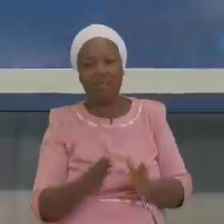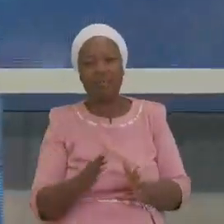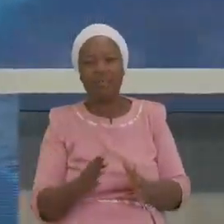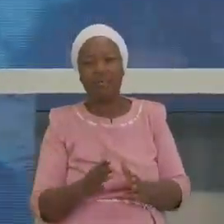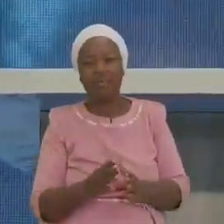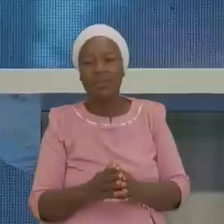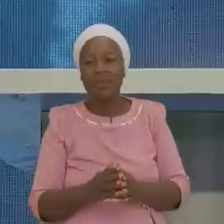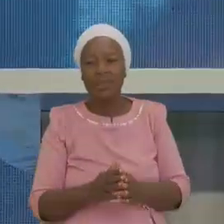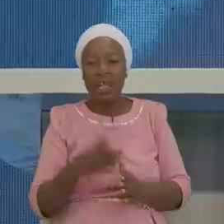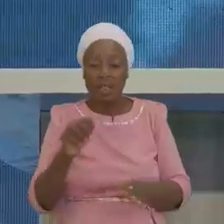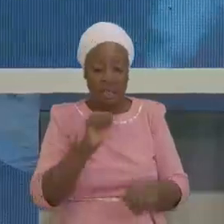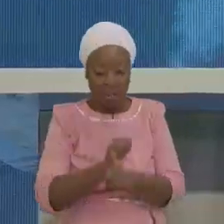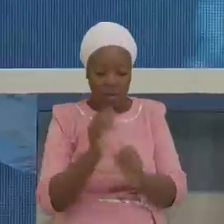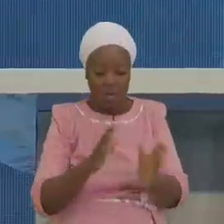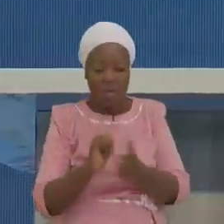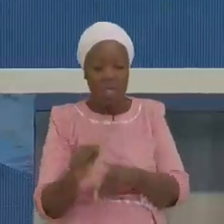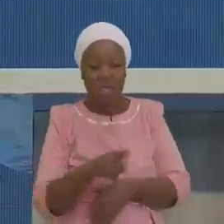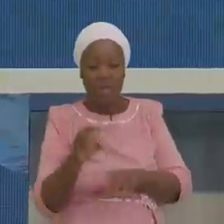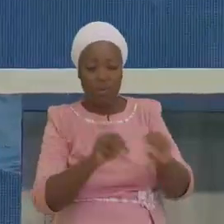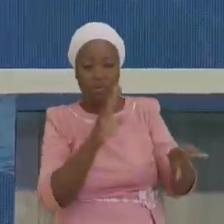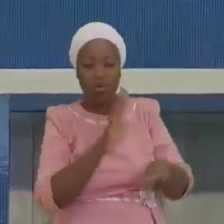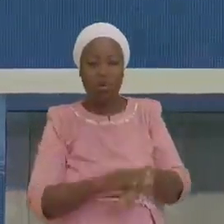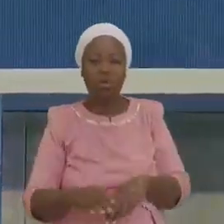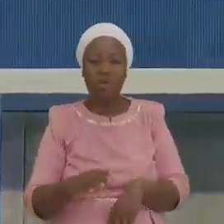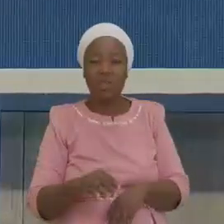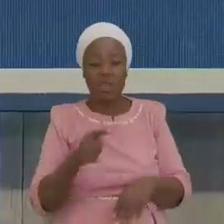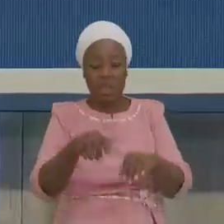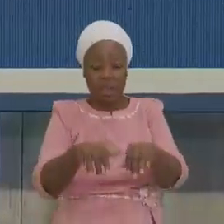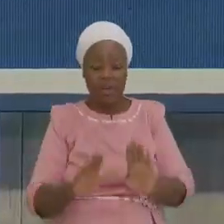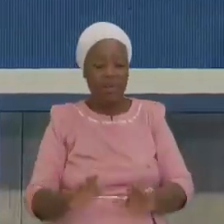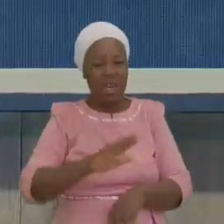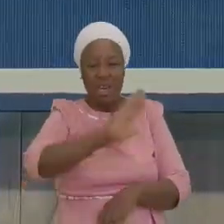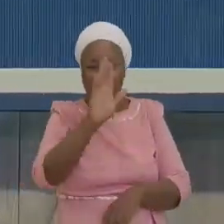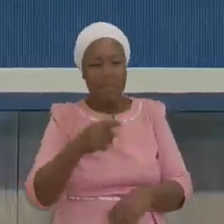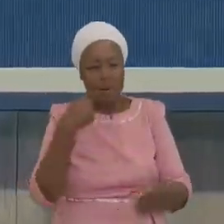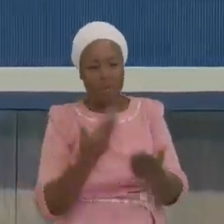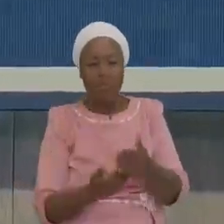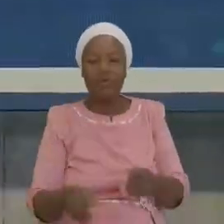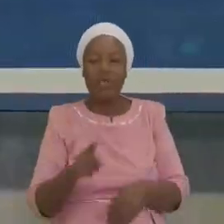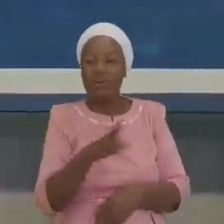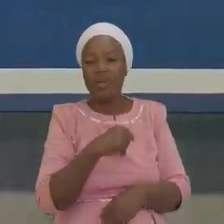The stone they put on his grave, they could not prove him a liar.